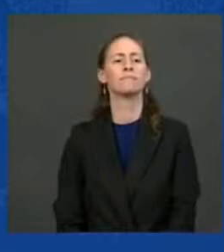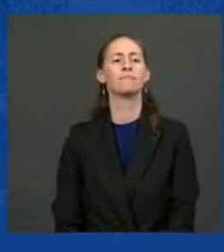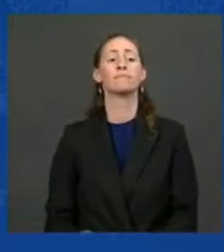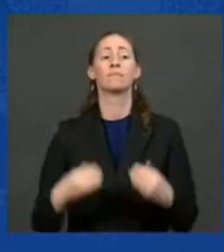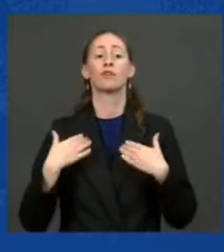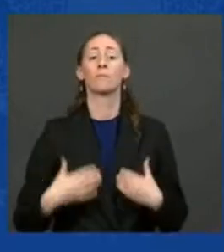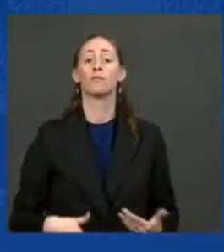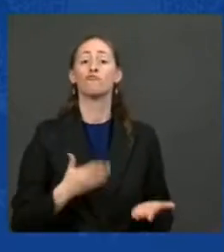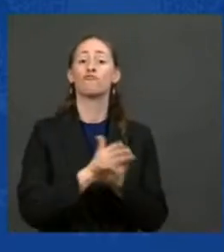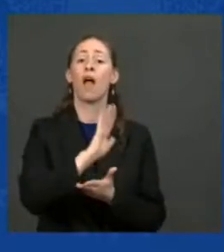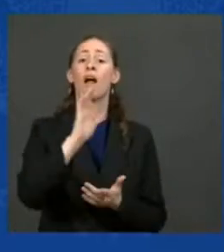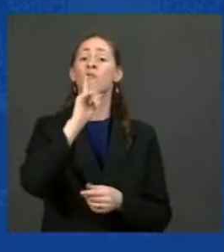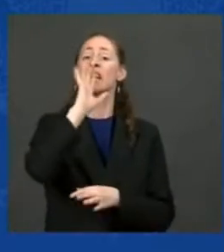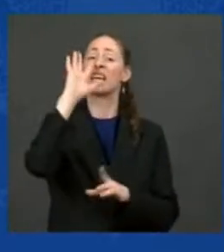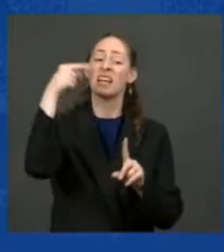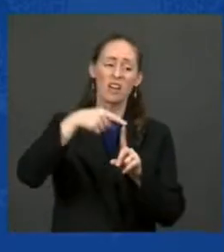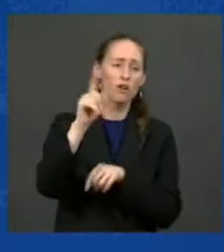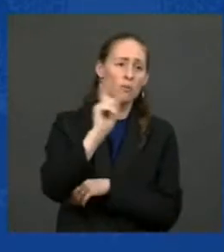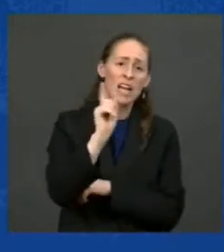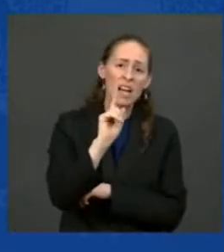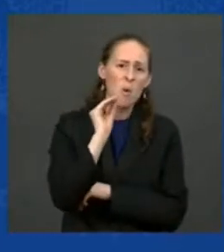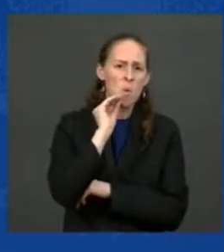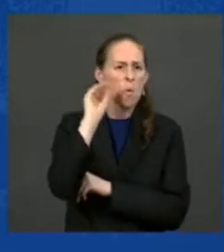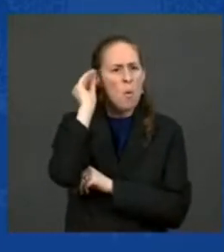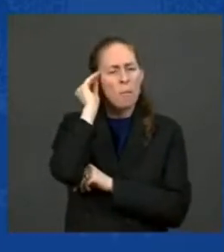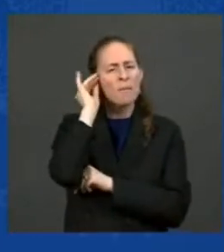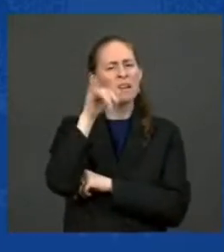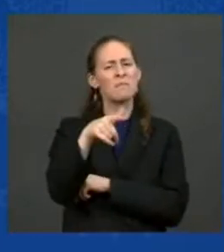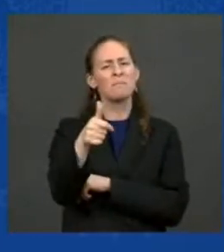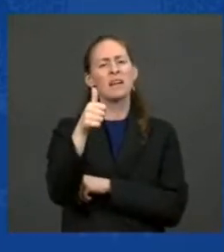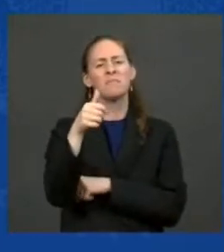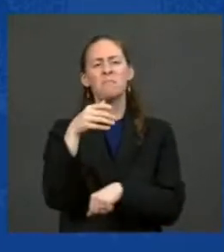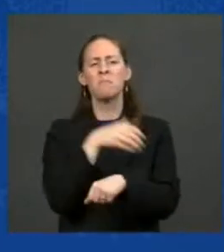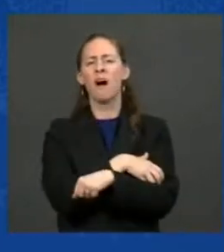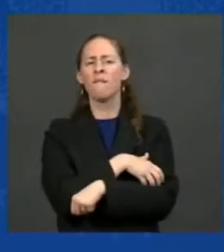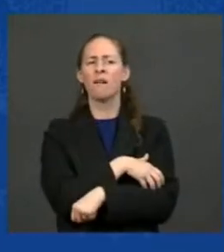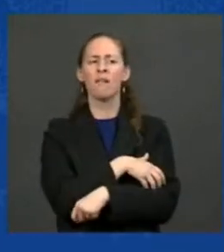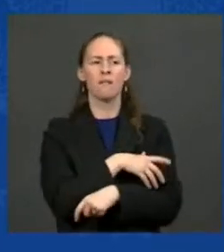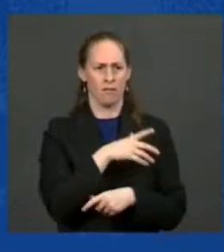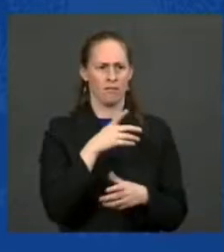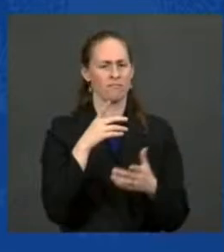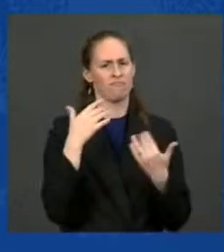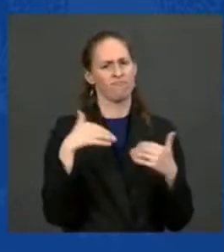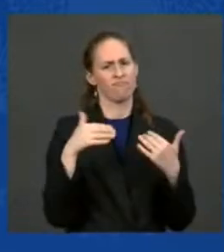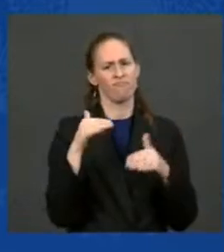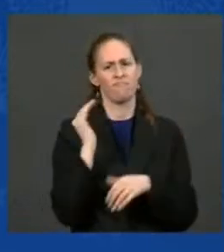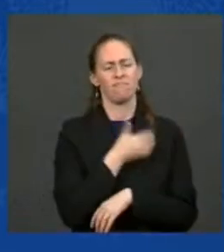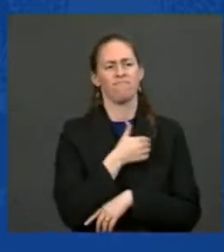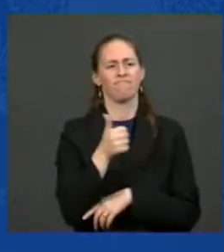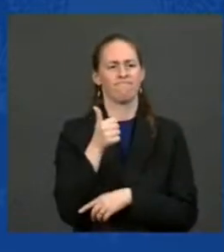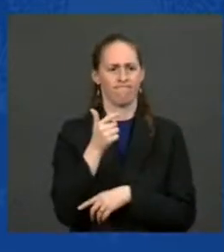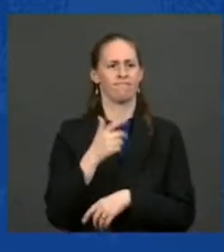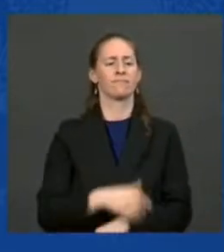most powerful and persuasive tools in our foreign policy